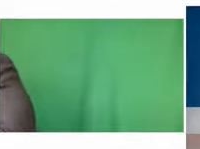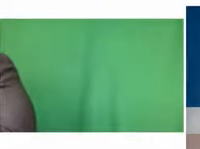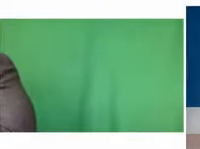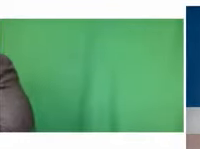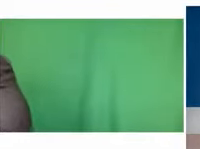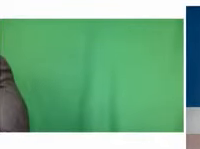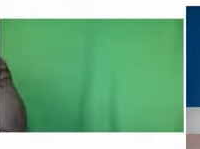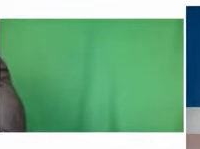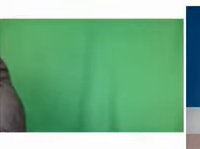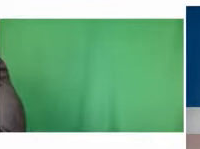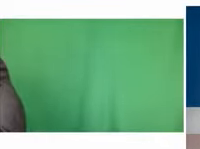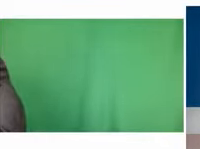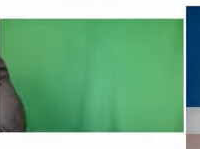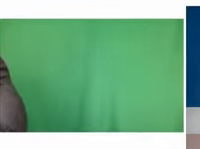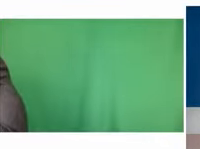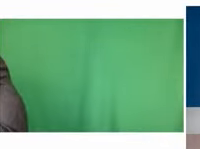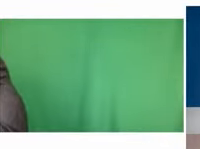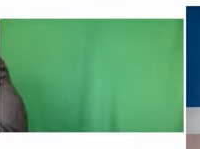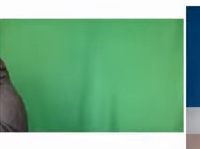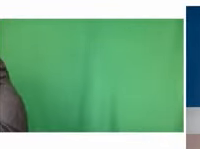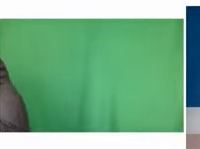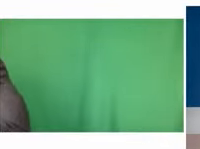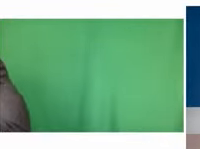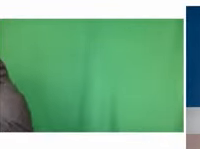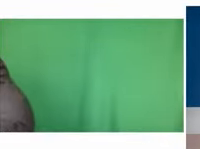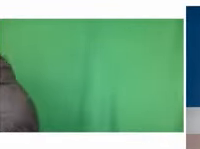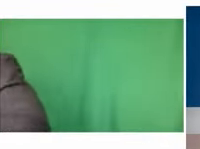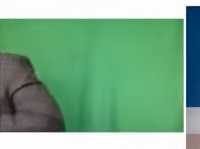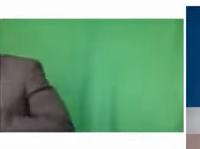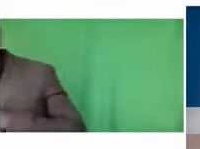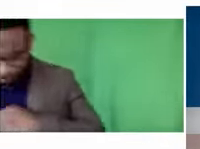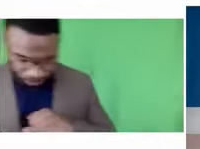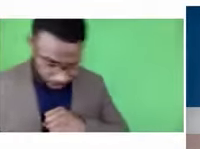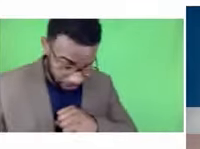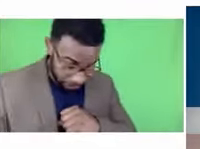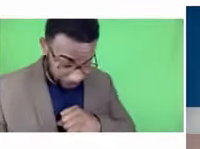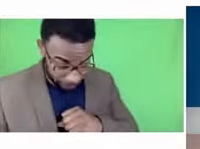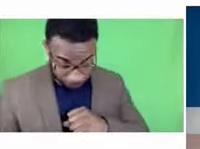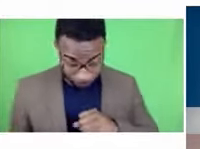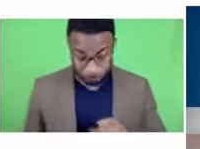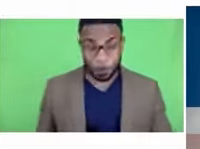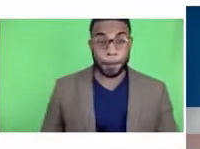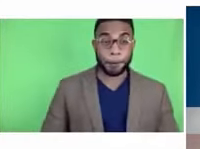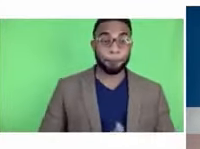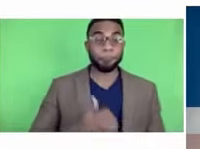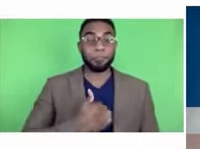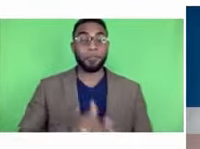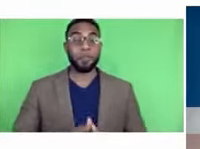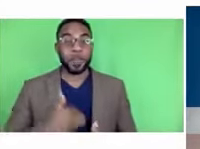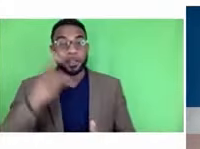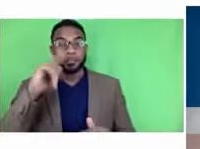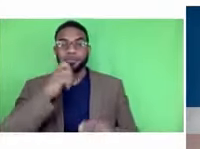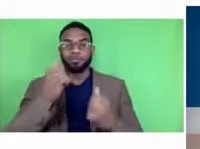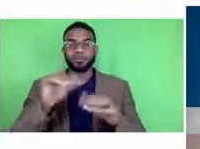Go ahead. I was going to say, I would agree with that. I think that, you know, I know that's not what you were trying to do, Kerri, to simplify that,